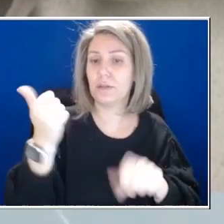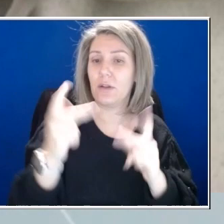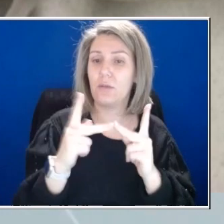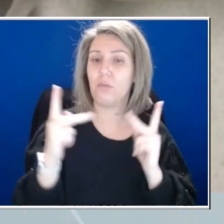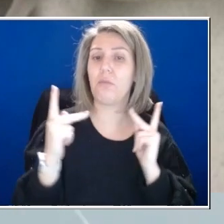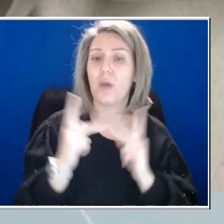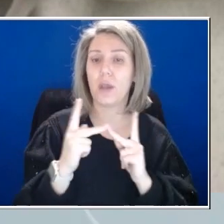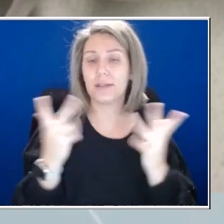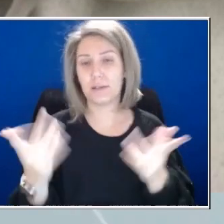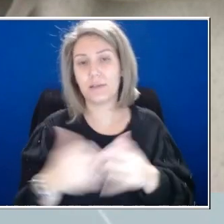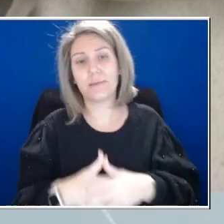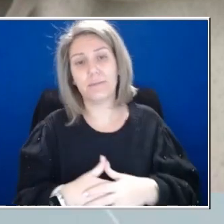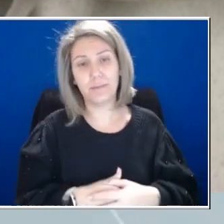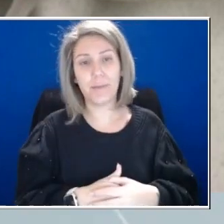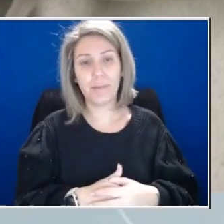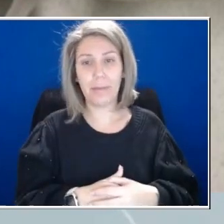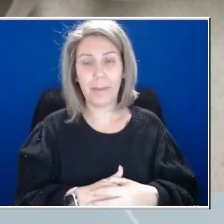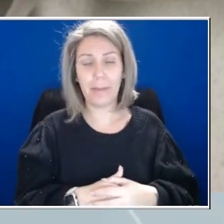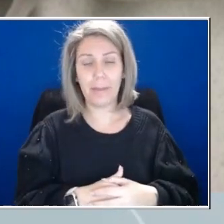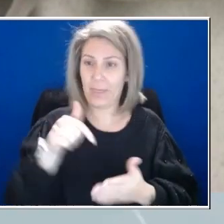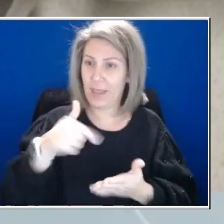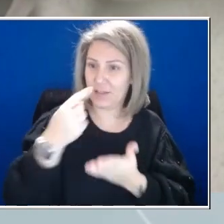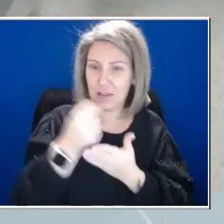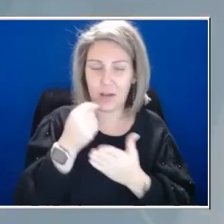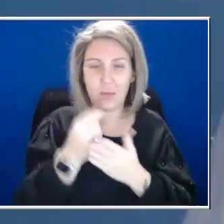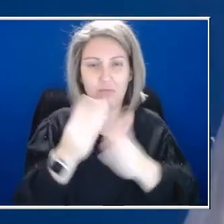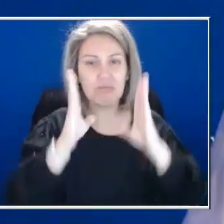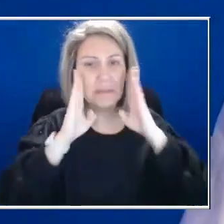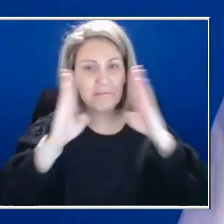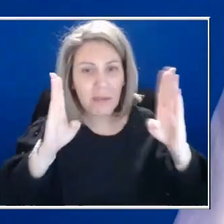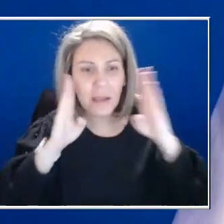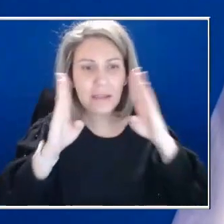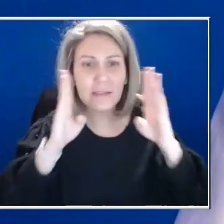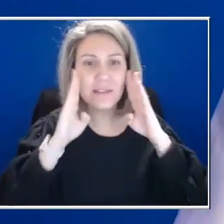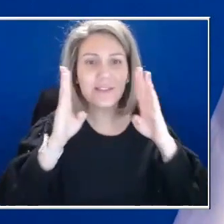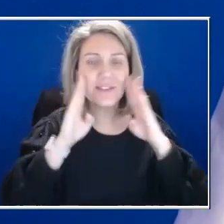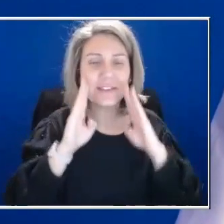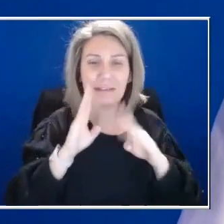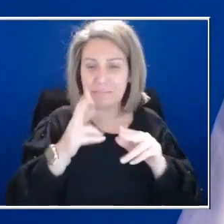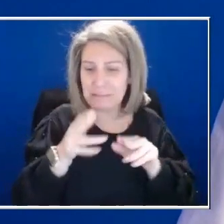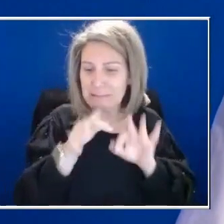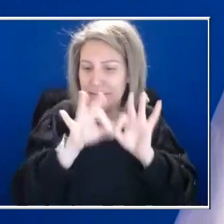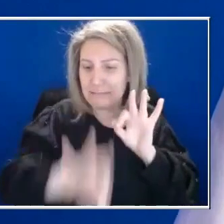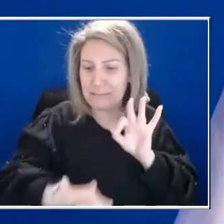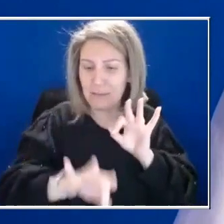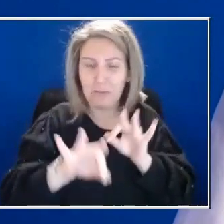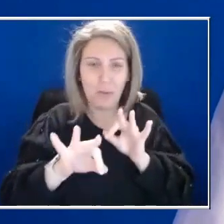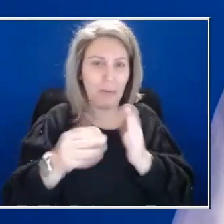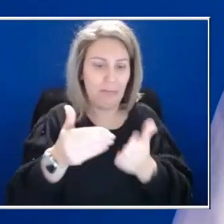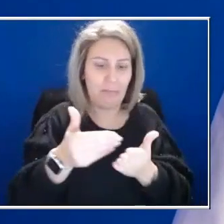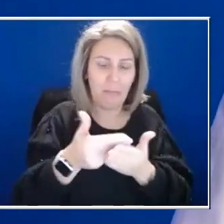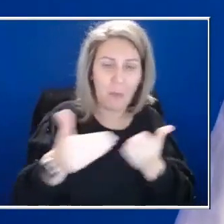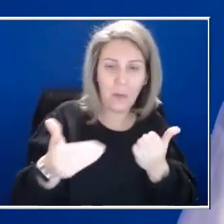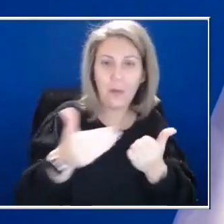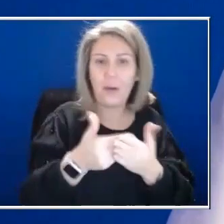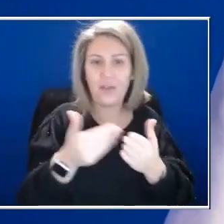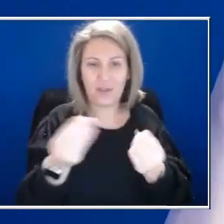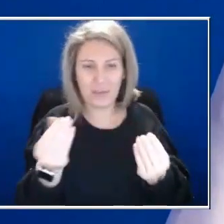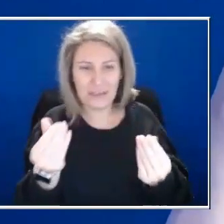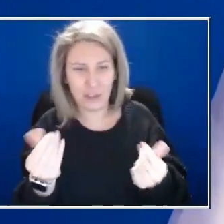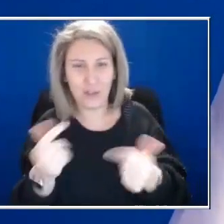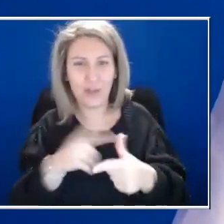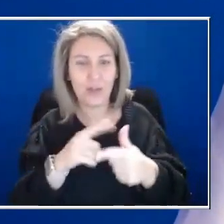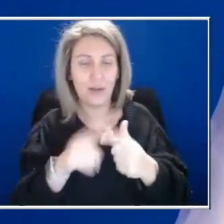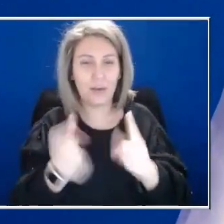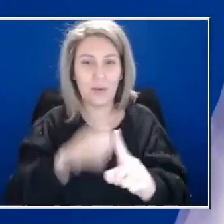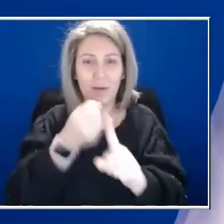was a therapist paying very close attention to a very simple piece of technology that impacted, and we got a certificate